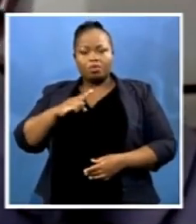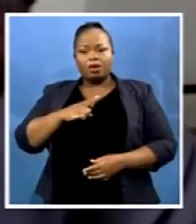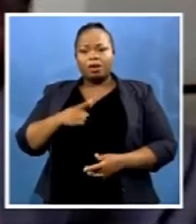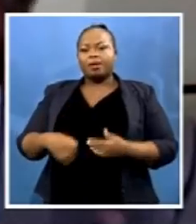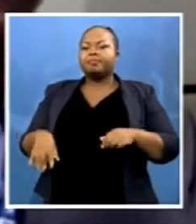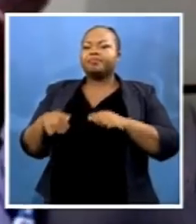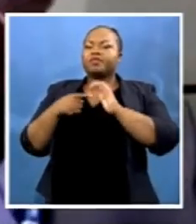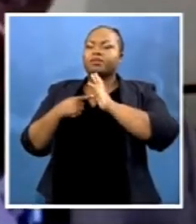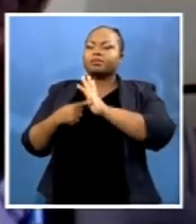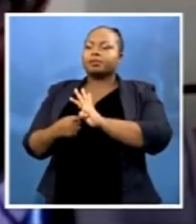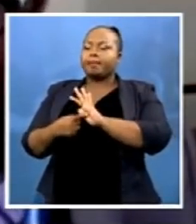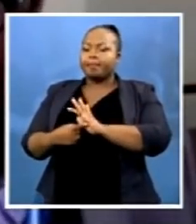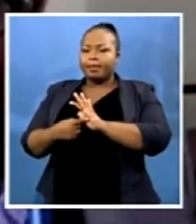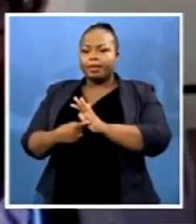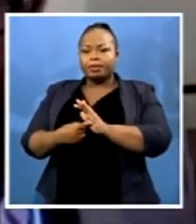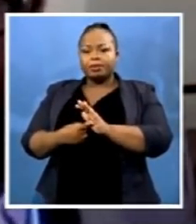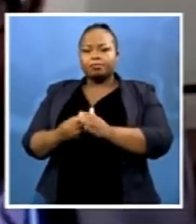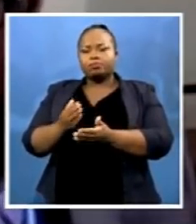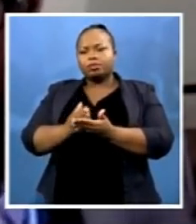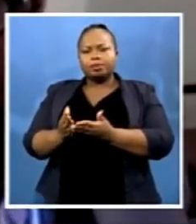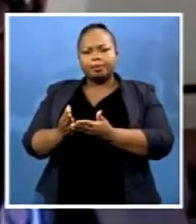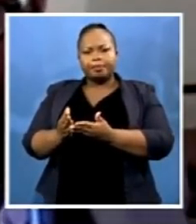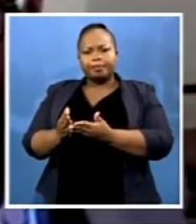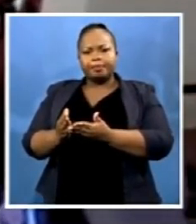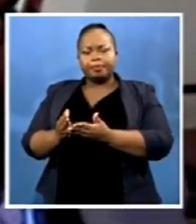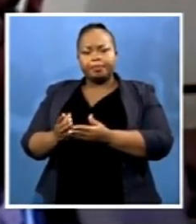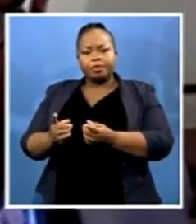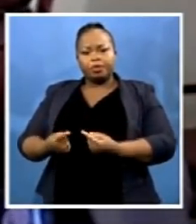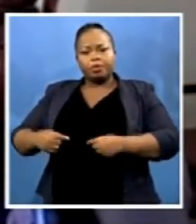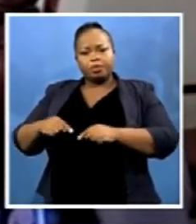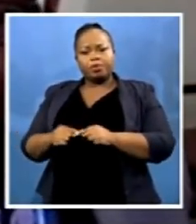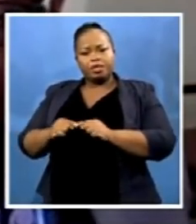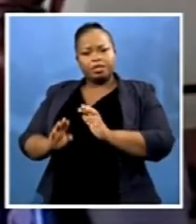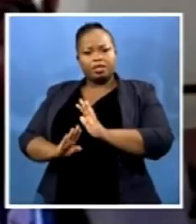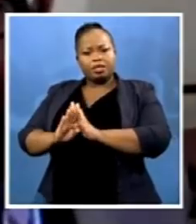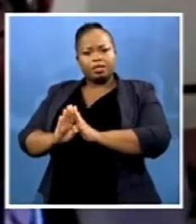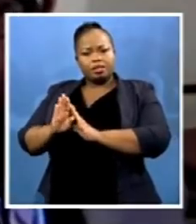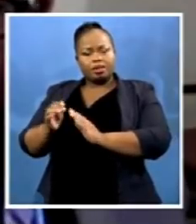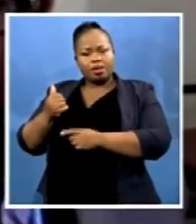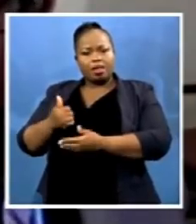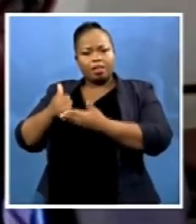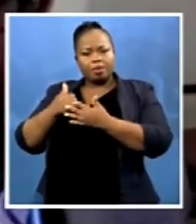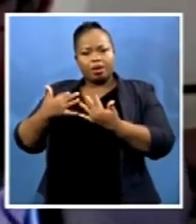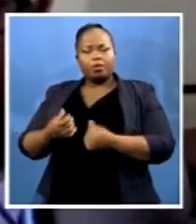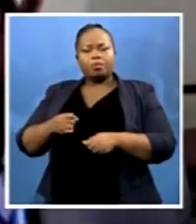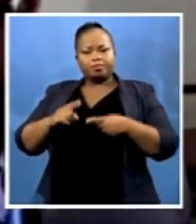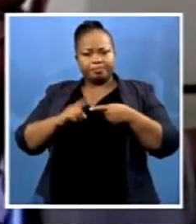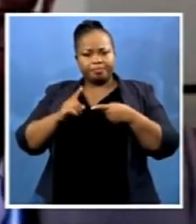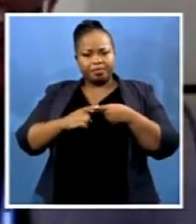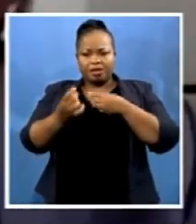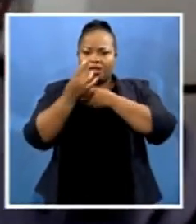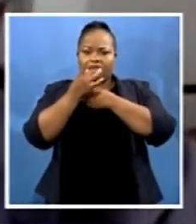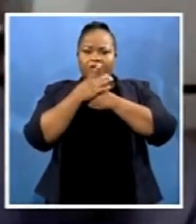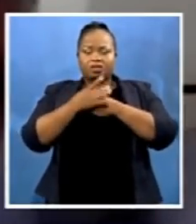the place, the advice has been that we need to collect the data, we need to see what is true or what is not true in